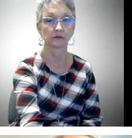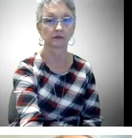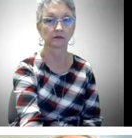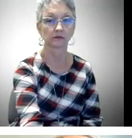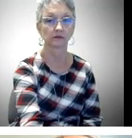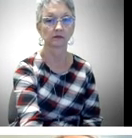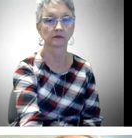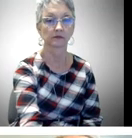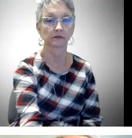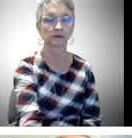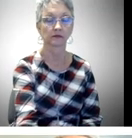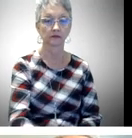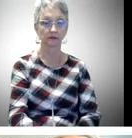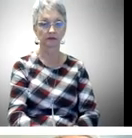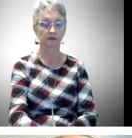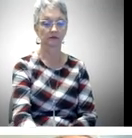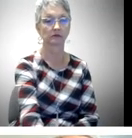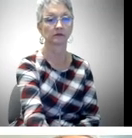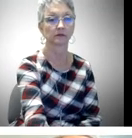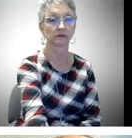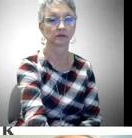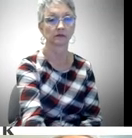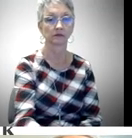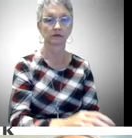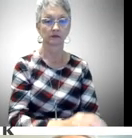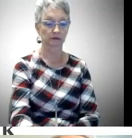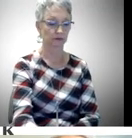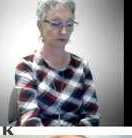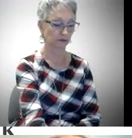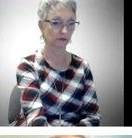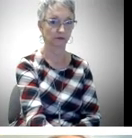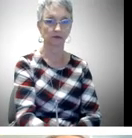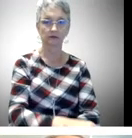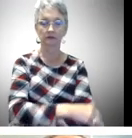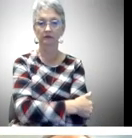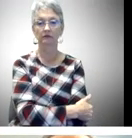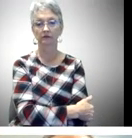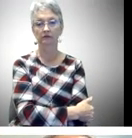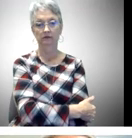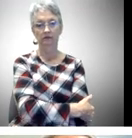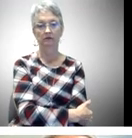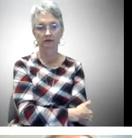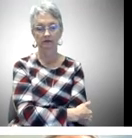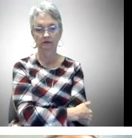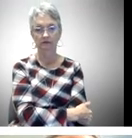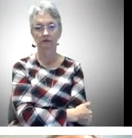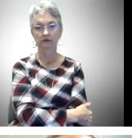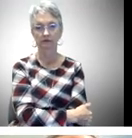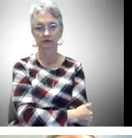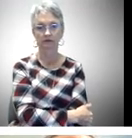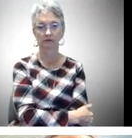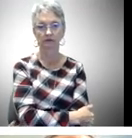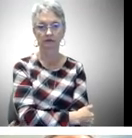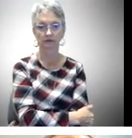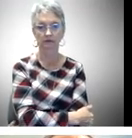person has the ability to make decisions about their finances, they could go to the Social Security office and say there's